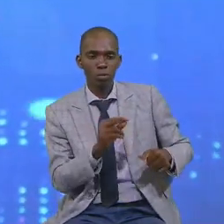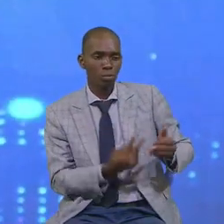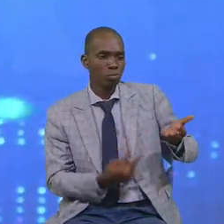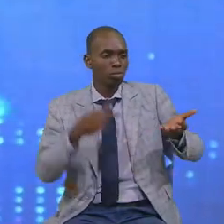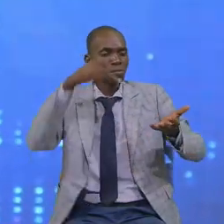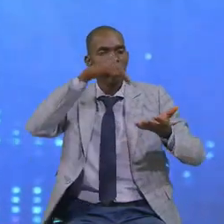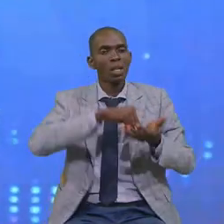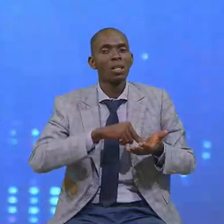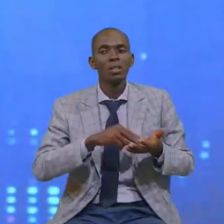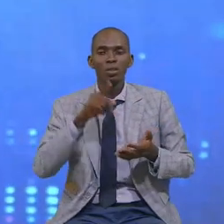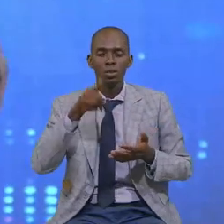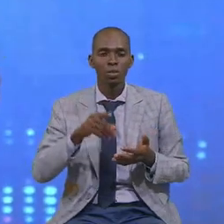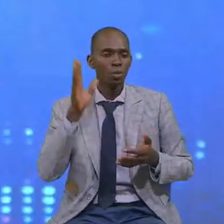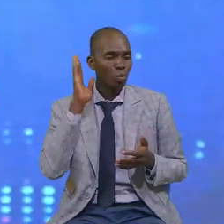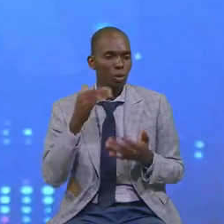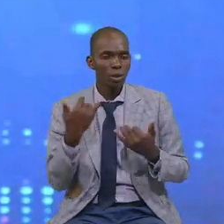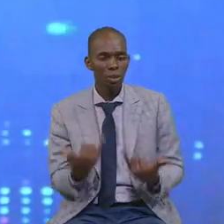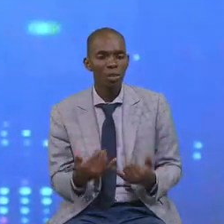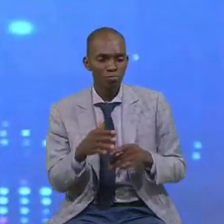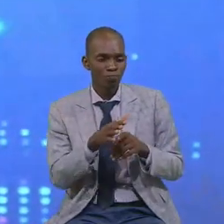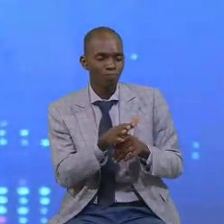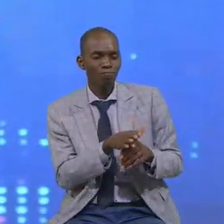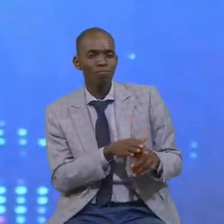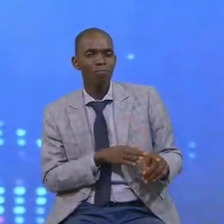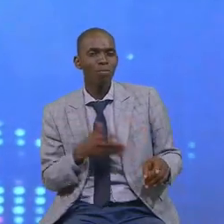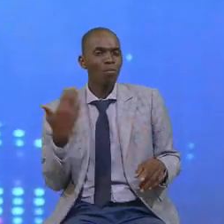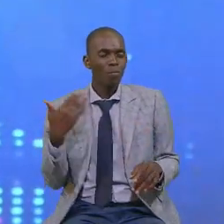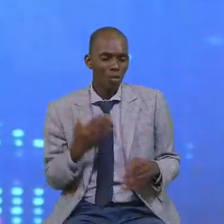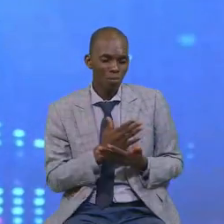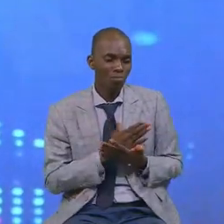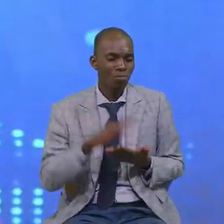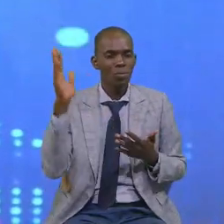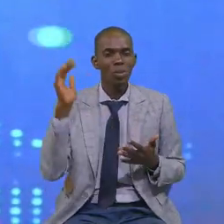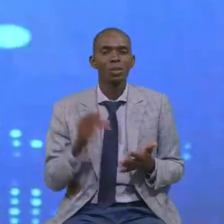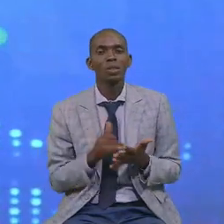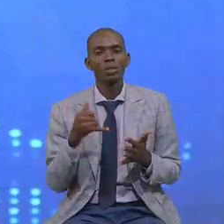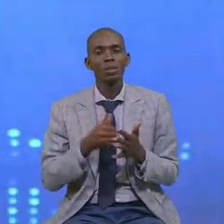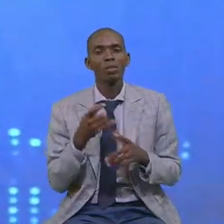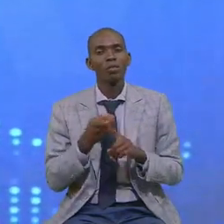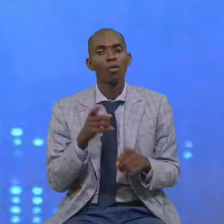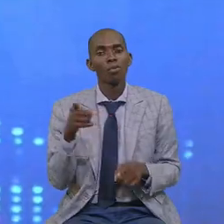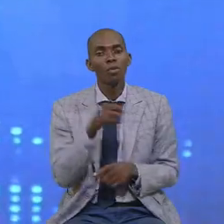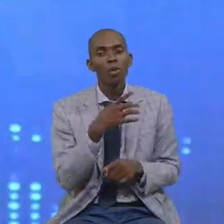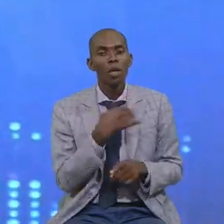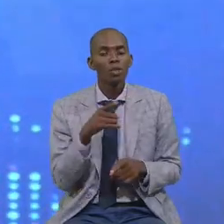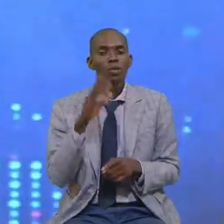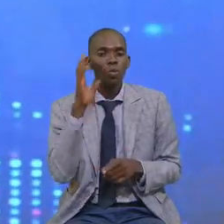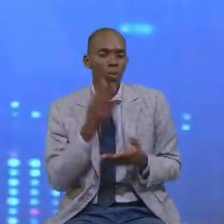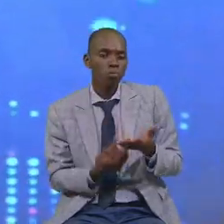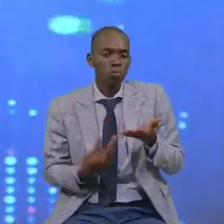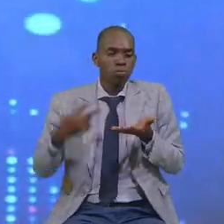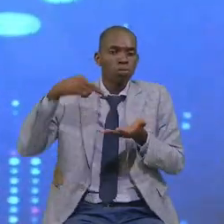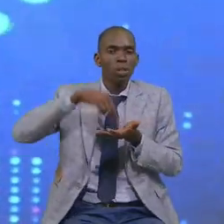sluggishness and the slumbering of the sleep away from you, and you arise from those who